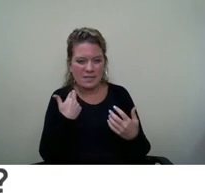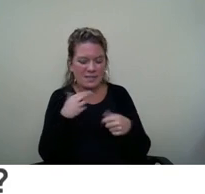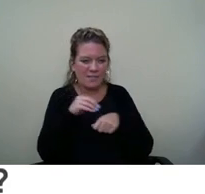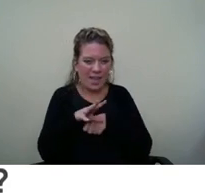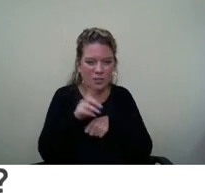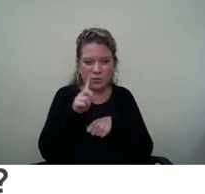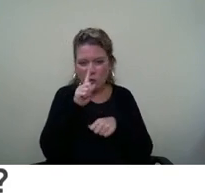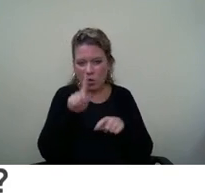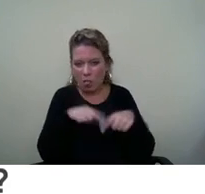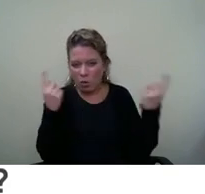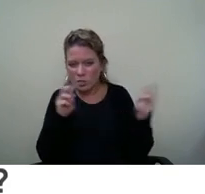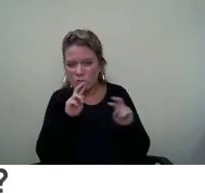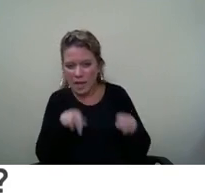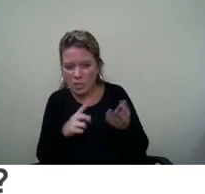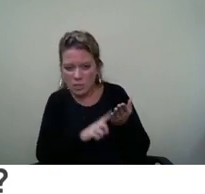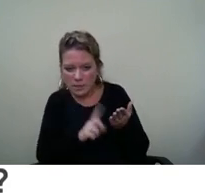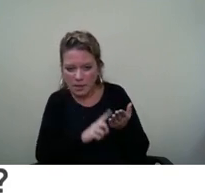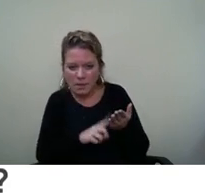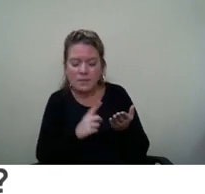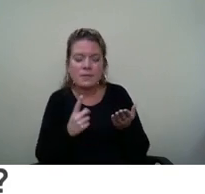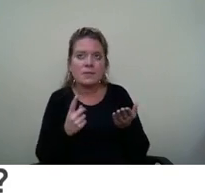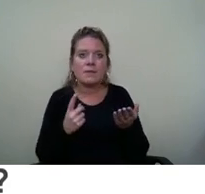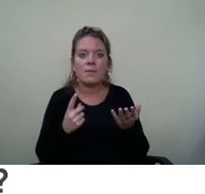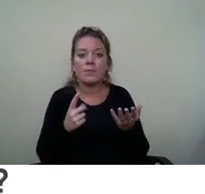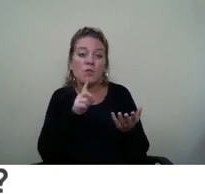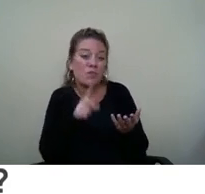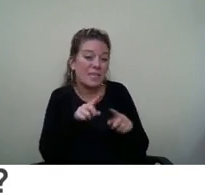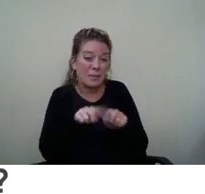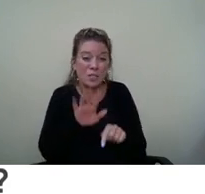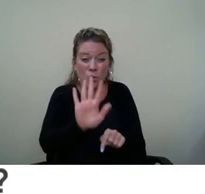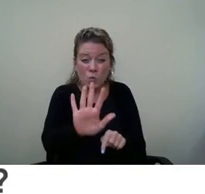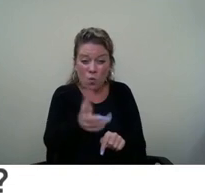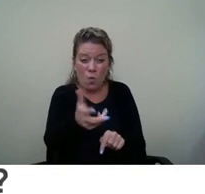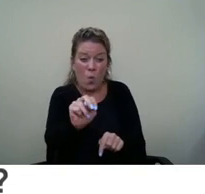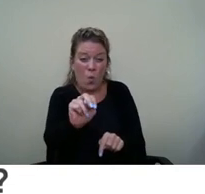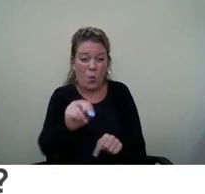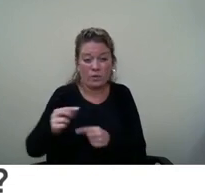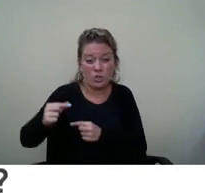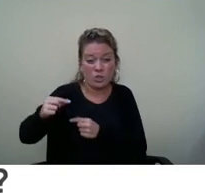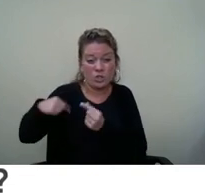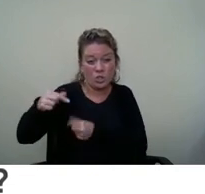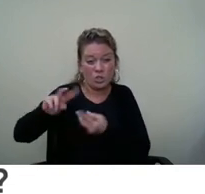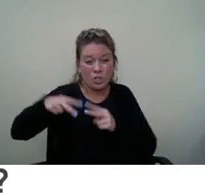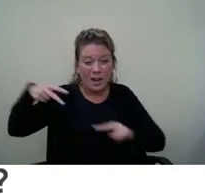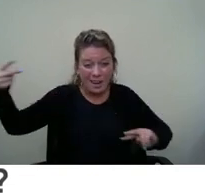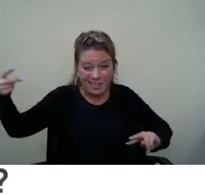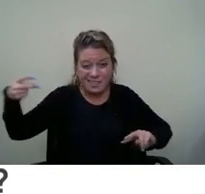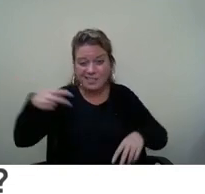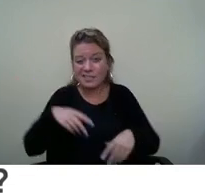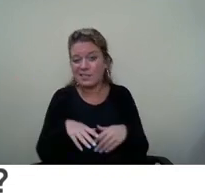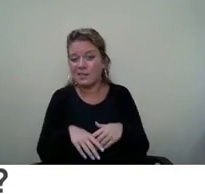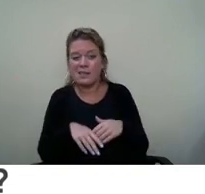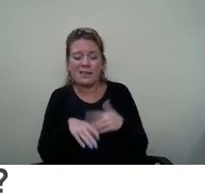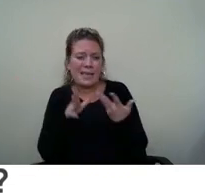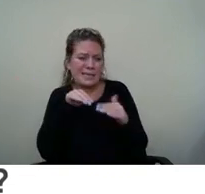reactions sometimes, because a lot of it might come down to your genetics and accessibility to sequencing